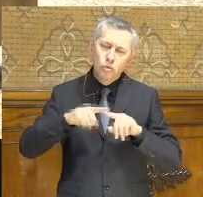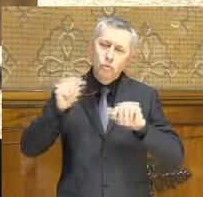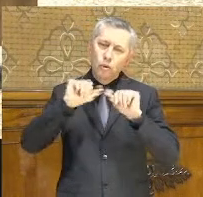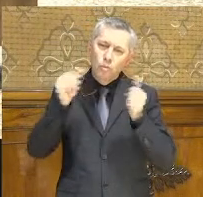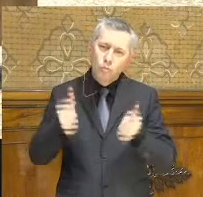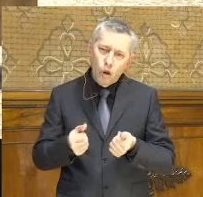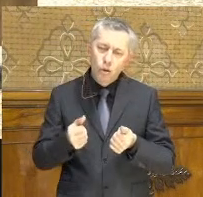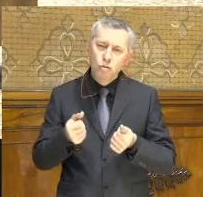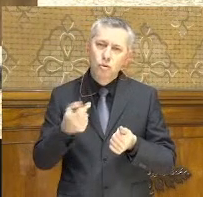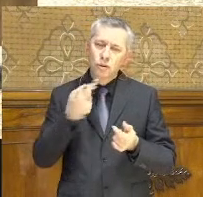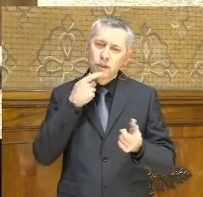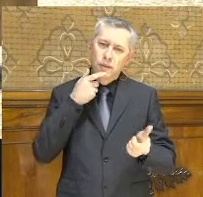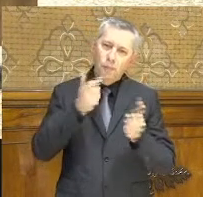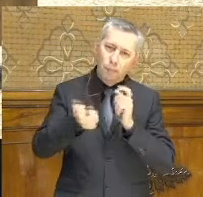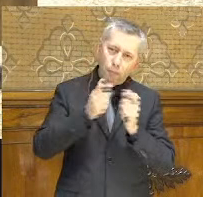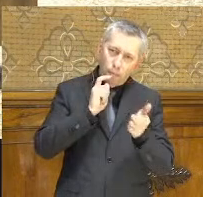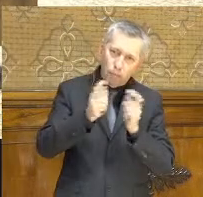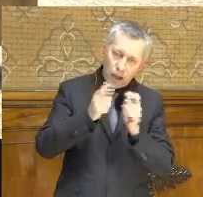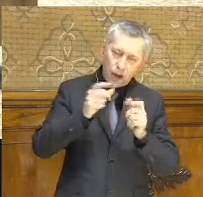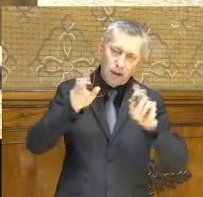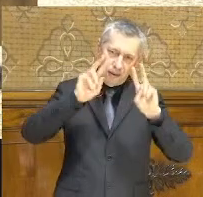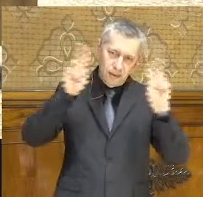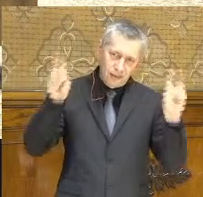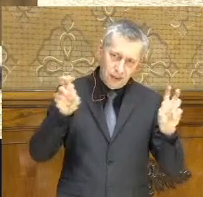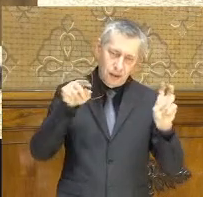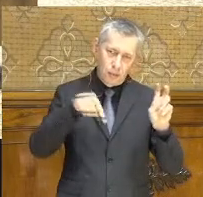things, his things,